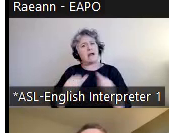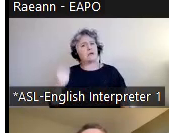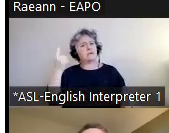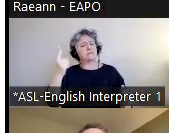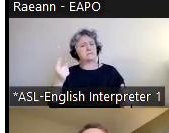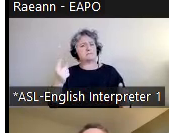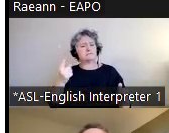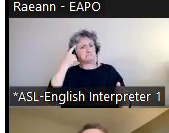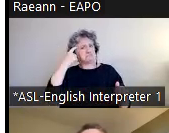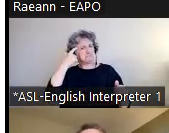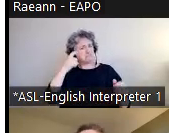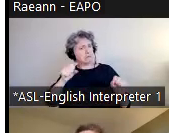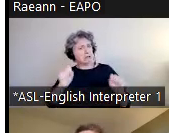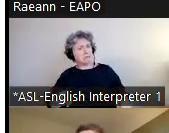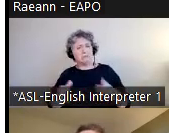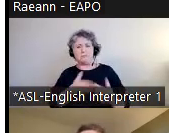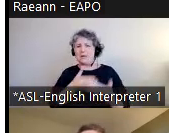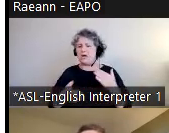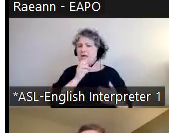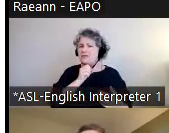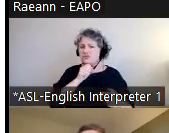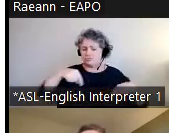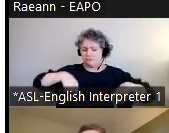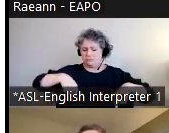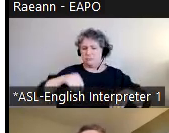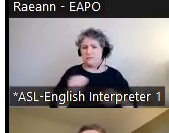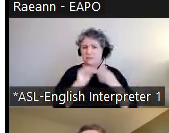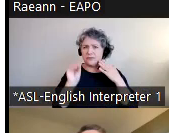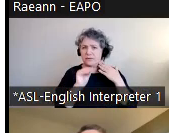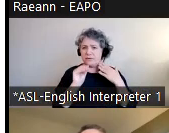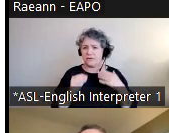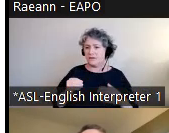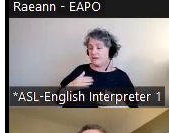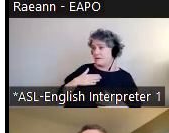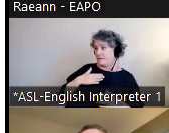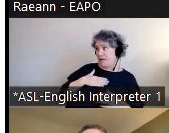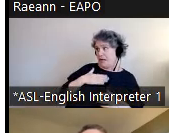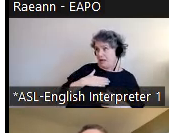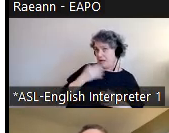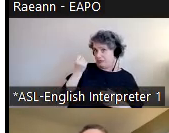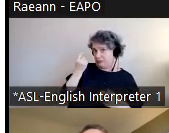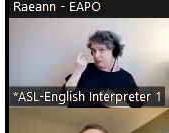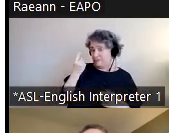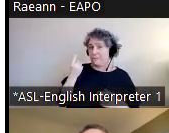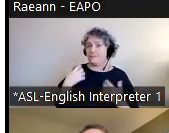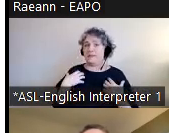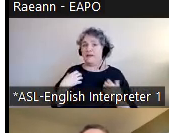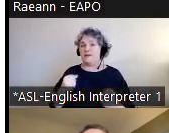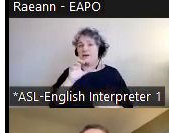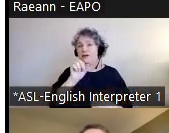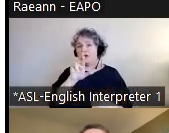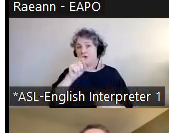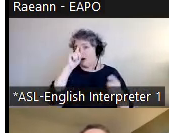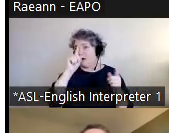capable regardless of age in Ontario. So my understanding is that it's under the Health Care and Consent Act.